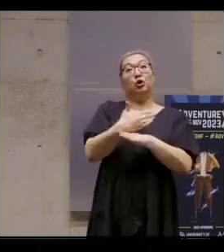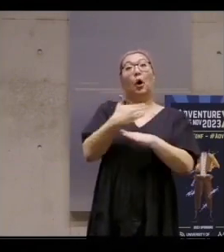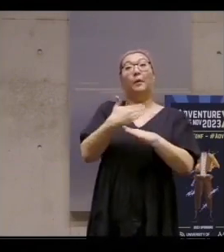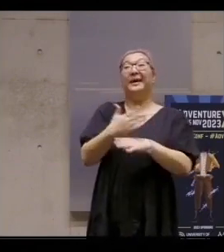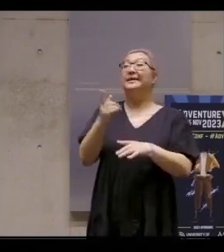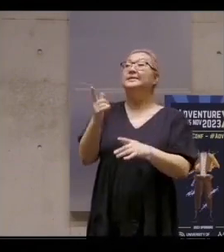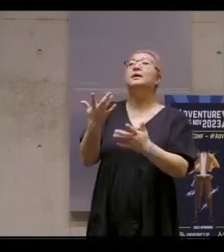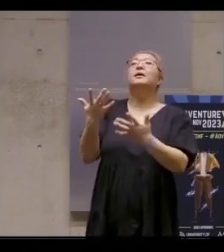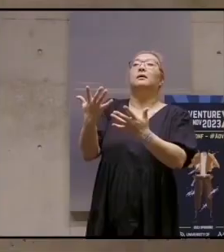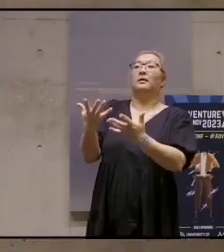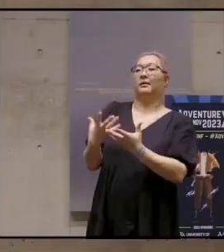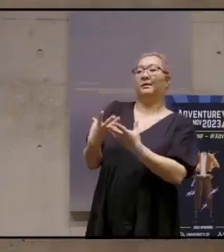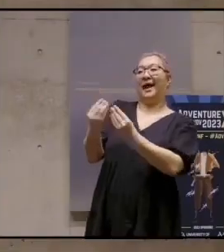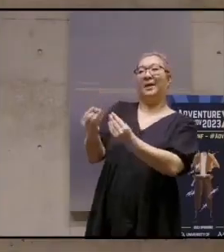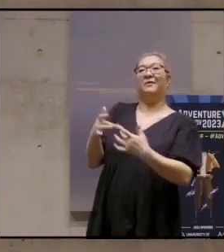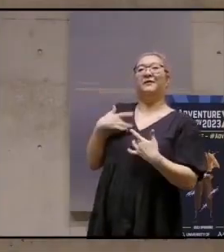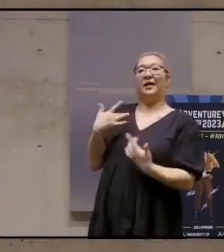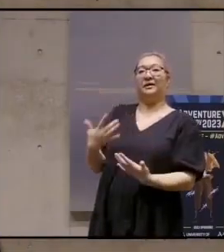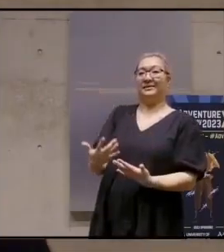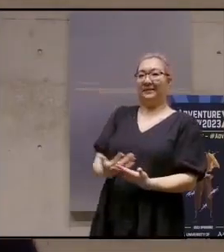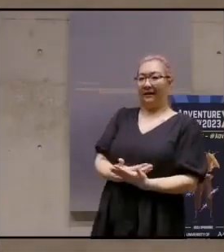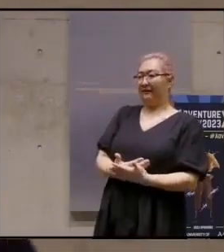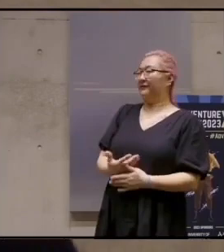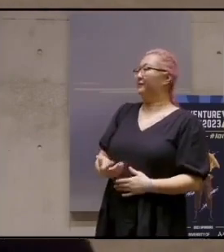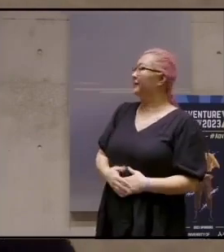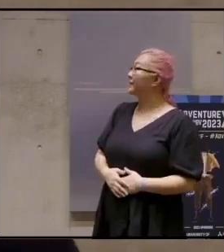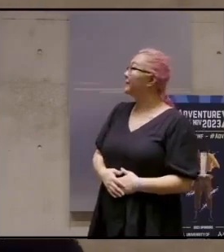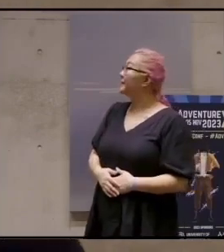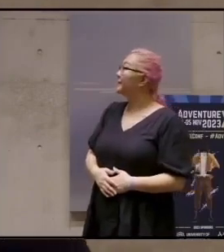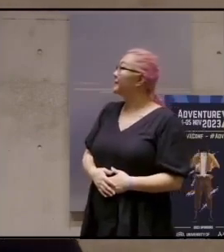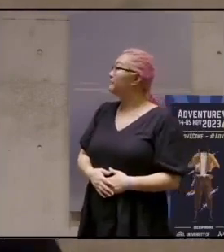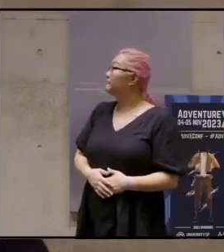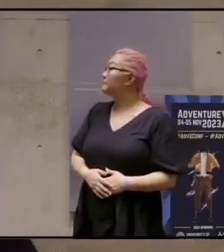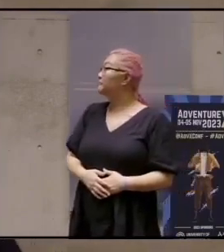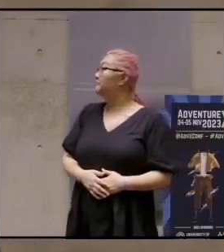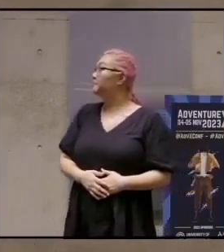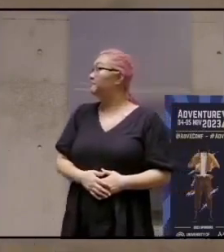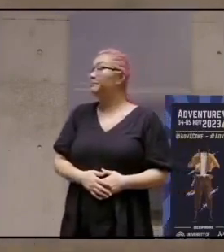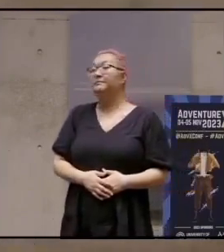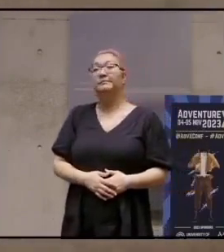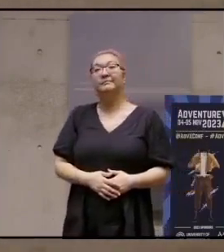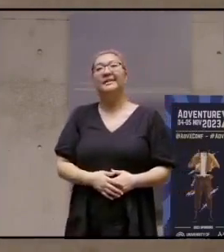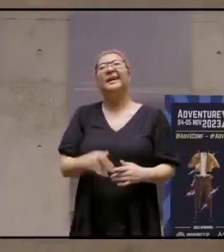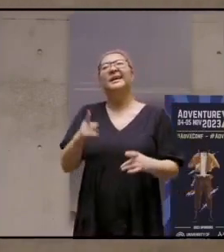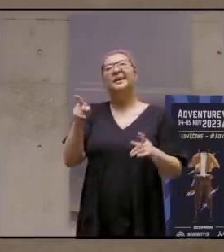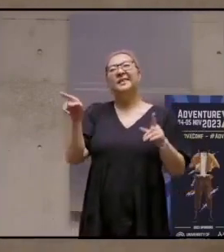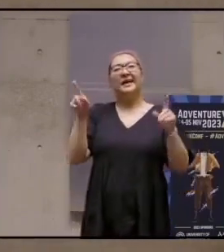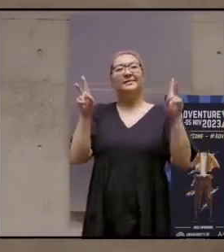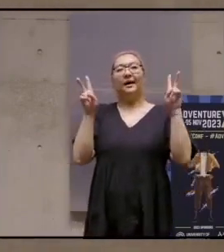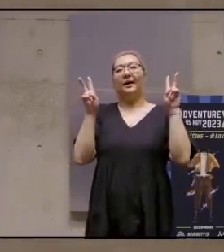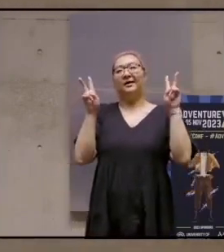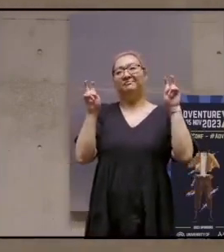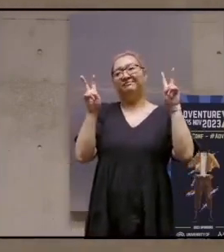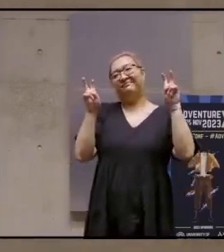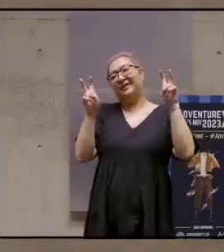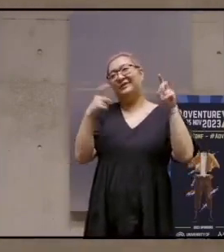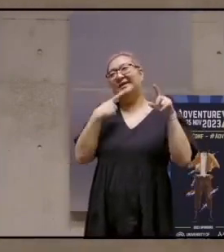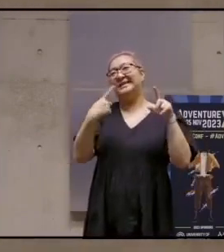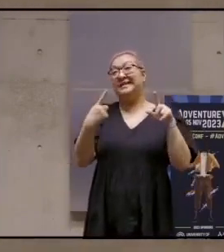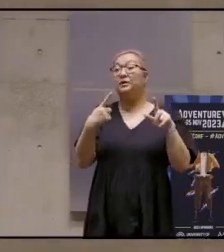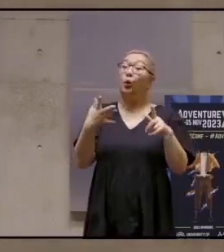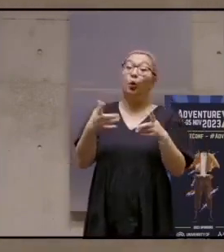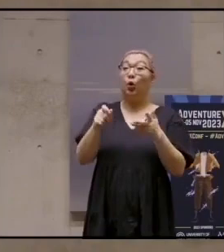okay, there's a quote that's usually attributed to Hemingway, which says, writing is easy, you simply sit down at a typewriter, open a vein,